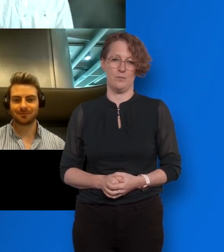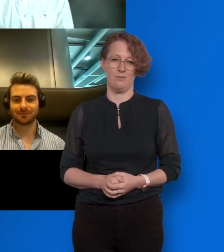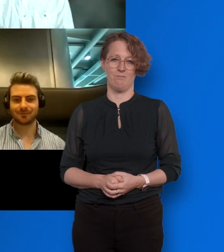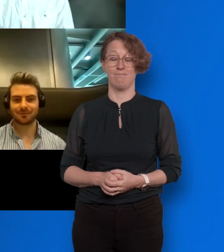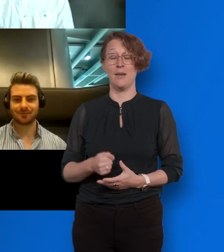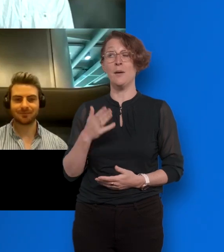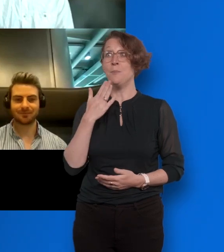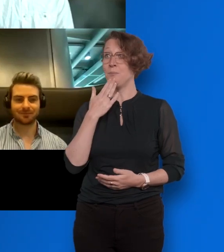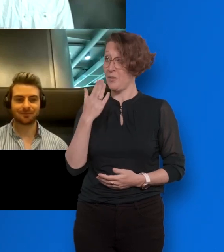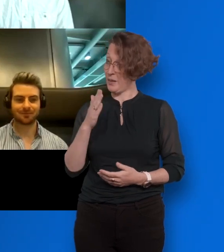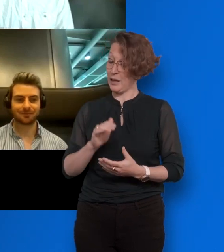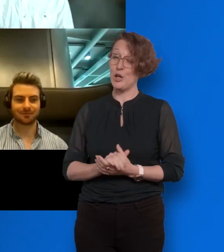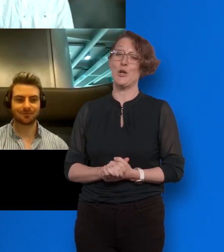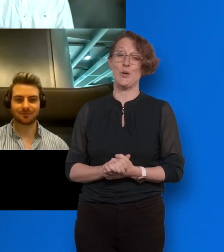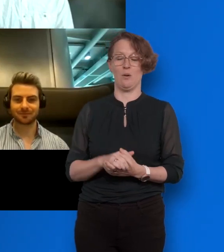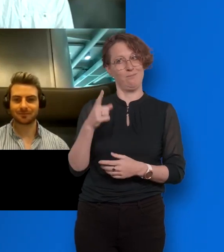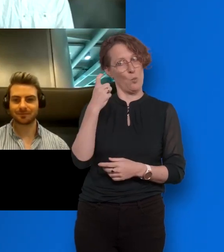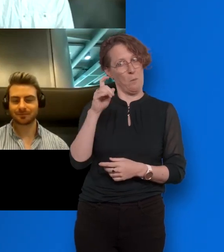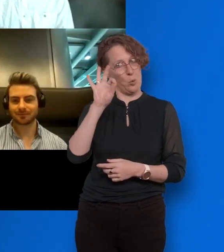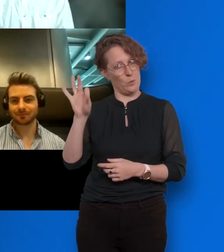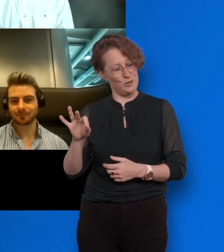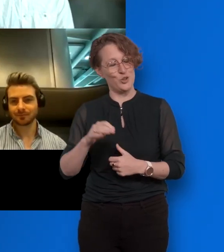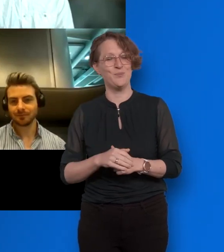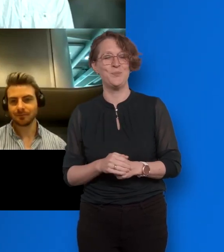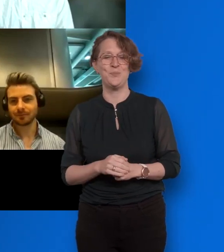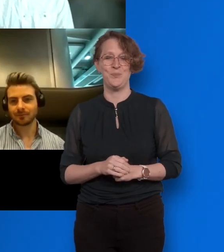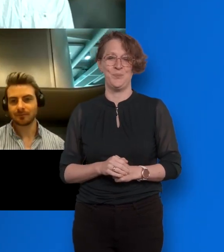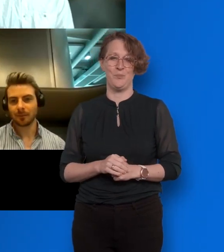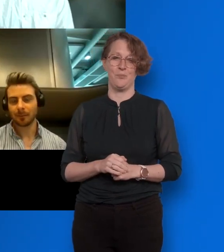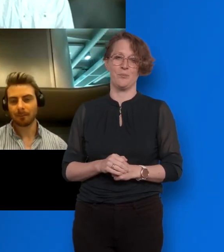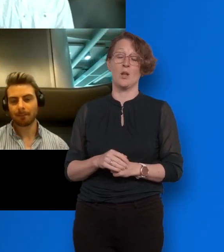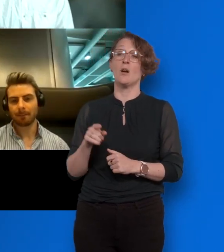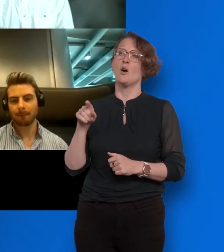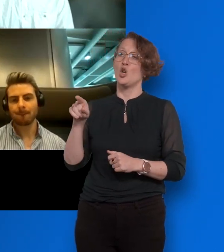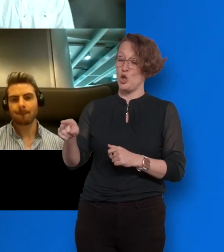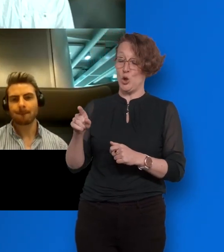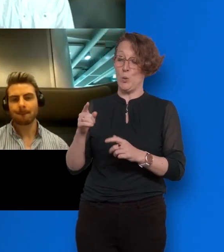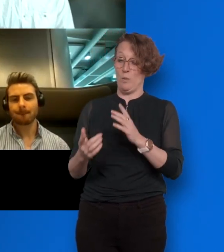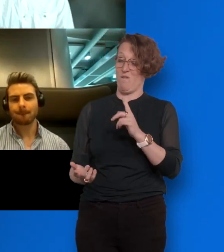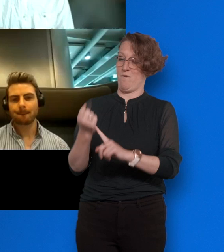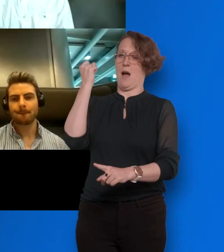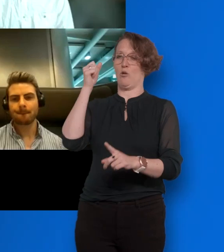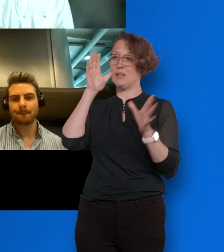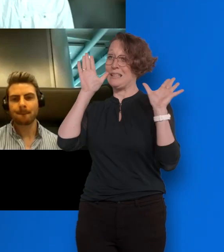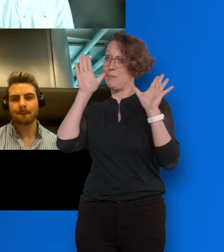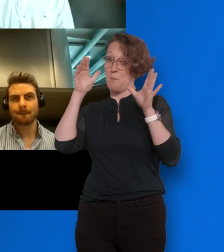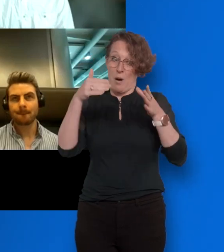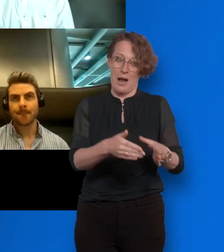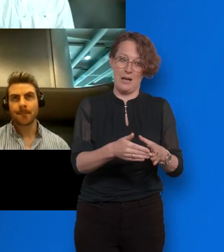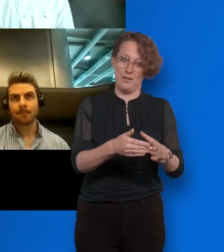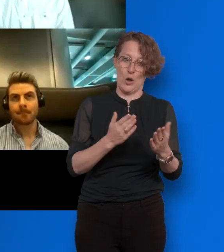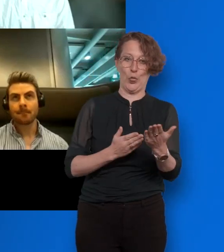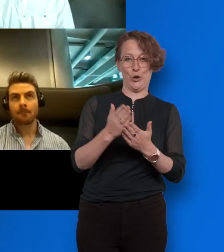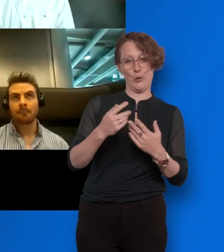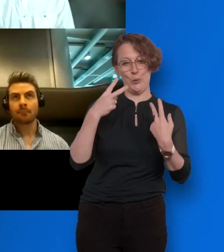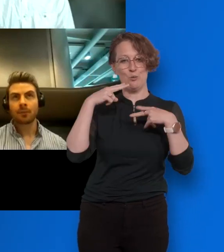Thank you. And I've got one more here. Did you uncover bias in the Discovery Award review